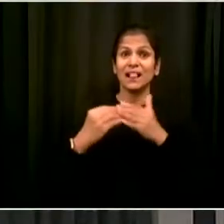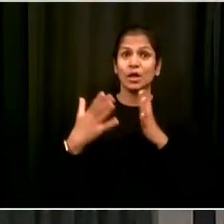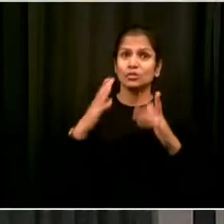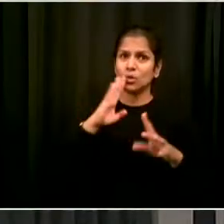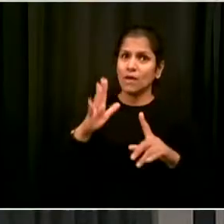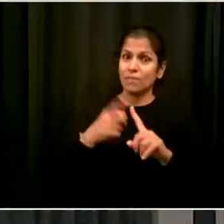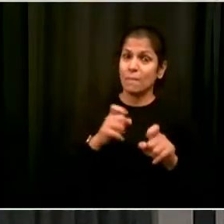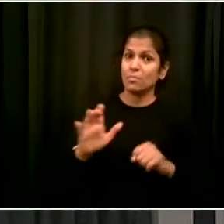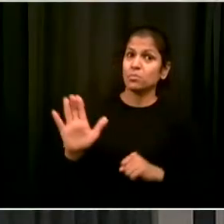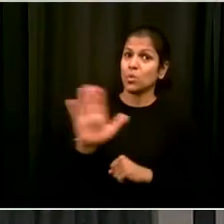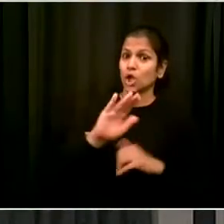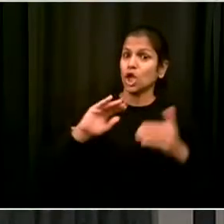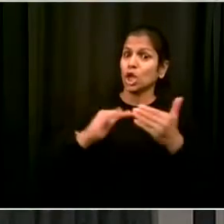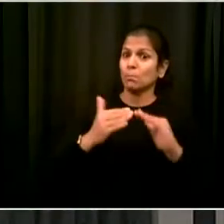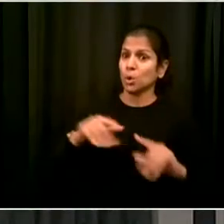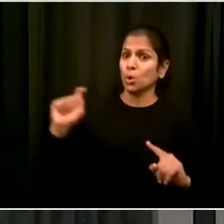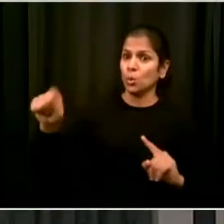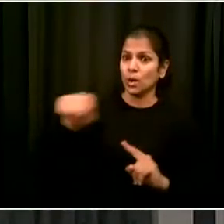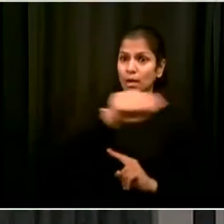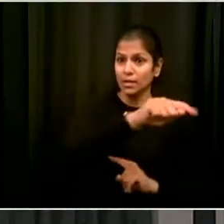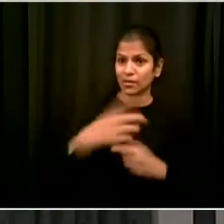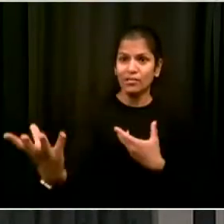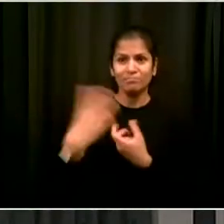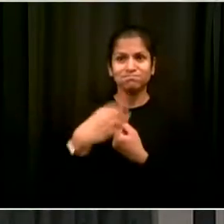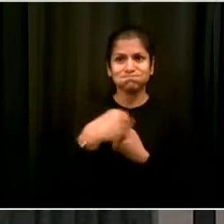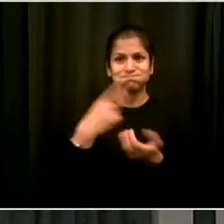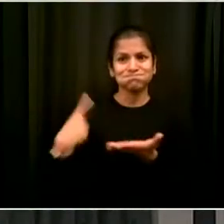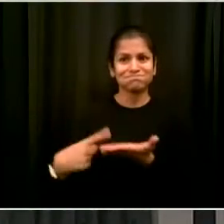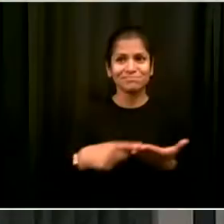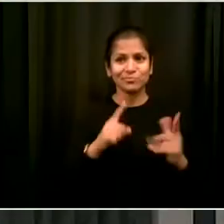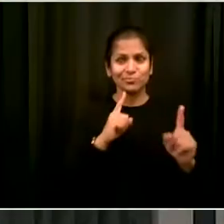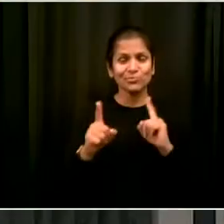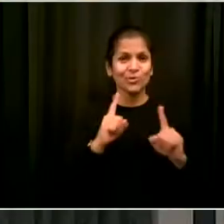ahead. Next is Michael from the Daily News.